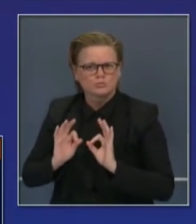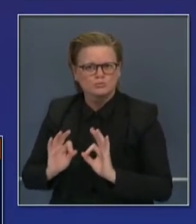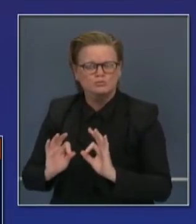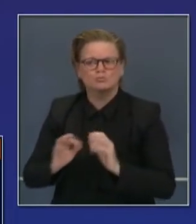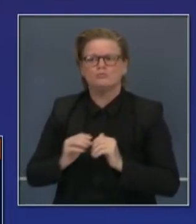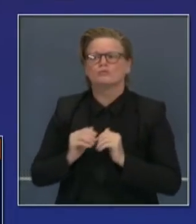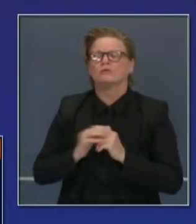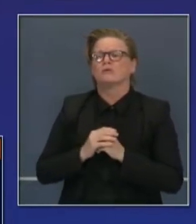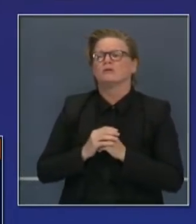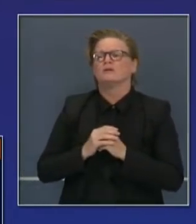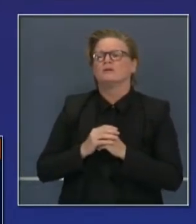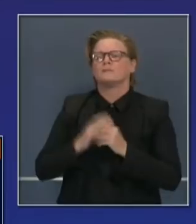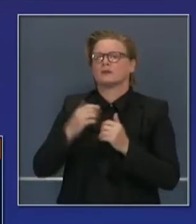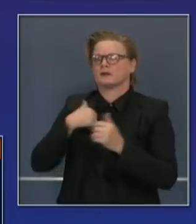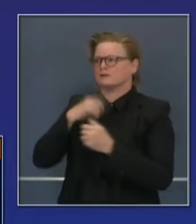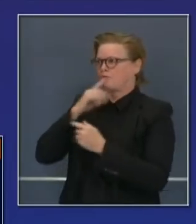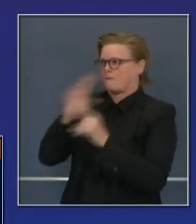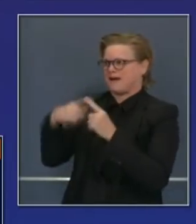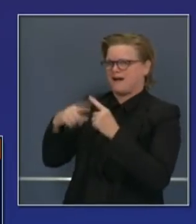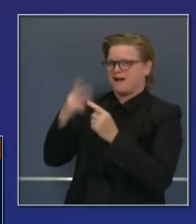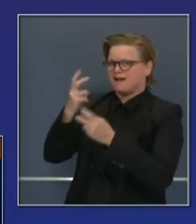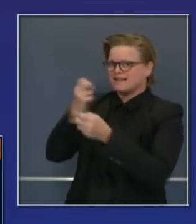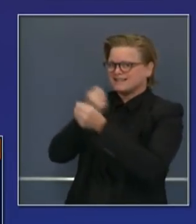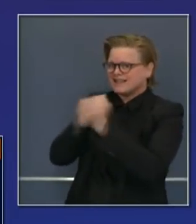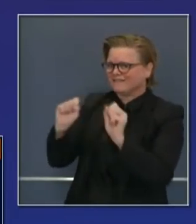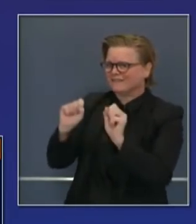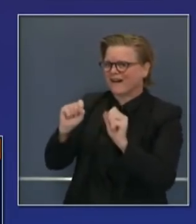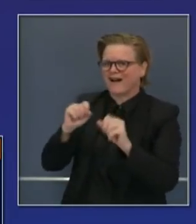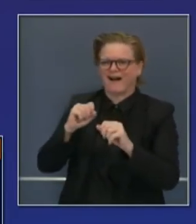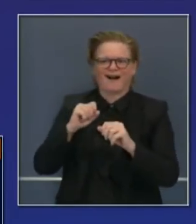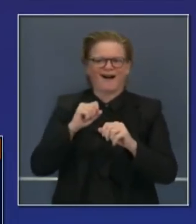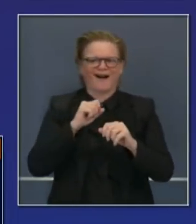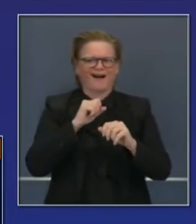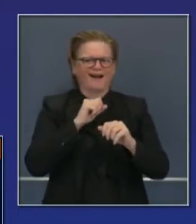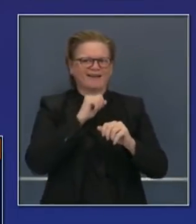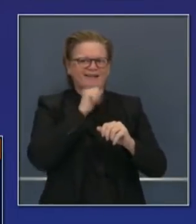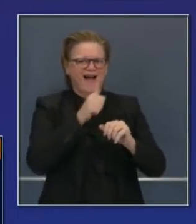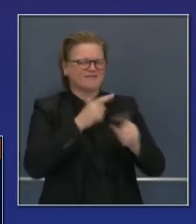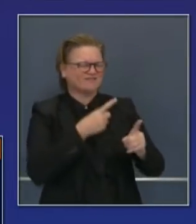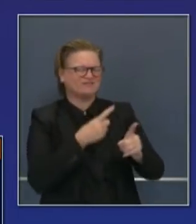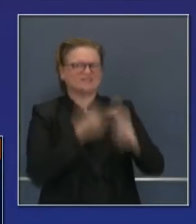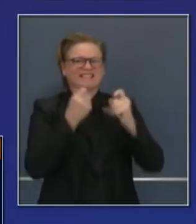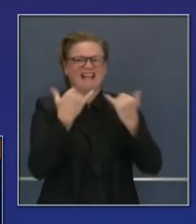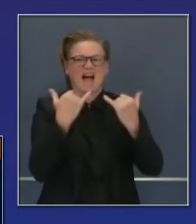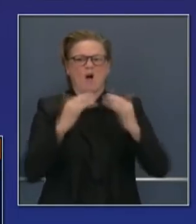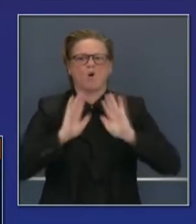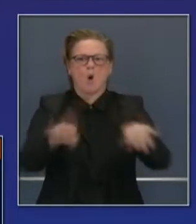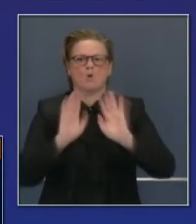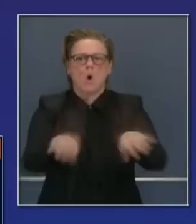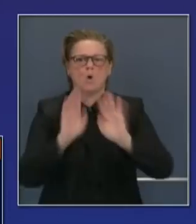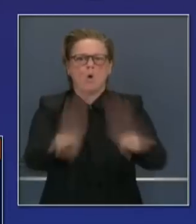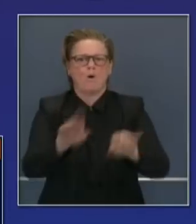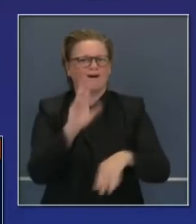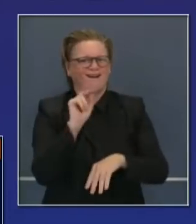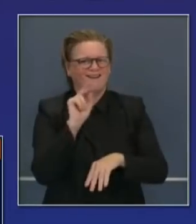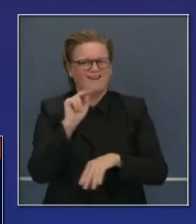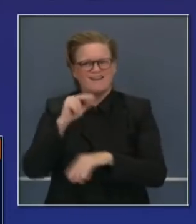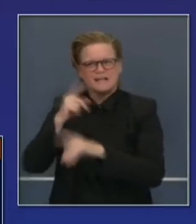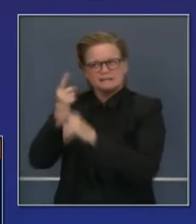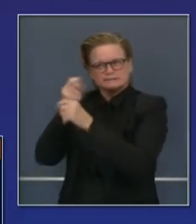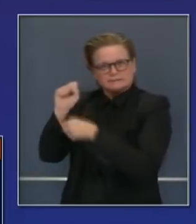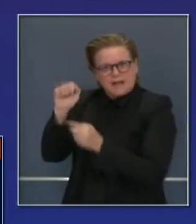speed, and making sure that we have an equity lens and we prioritize the most vulnerable. I should just note